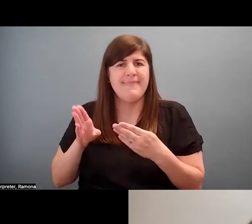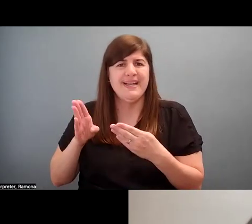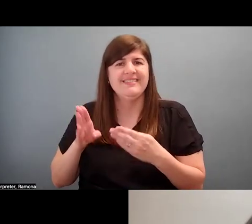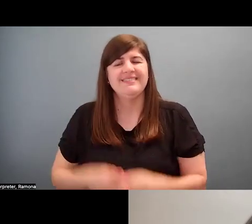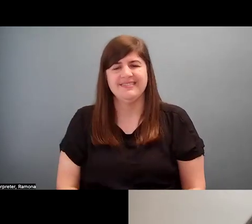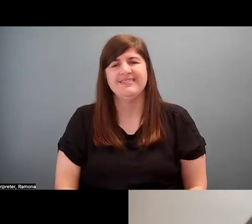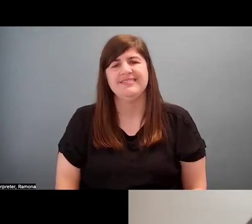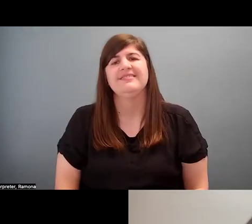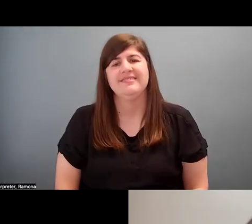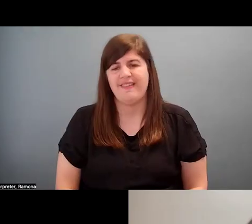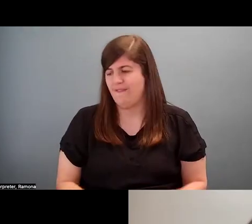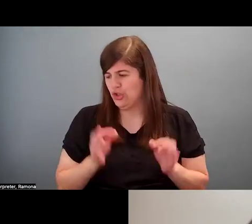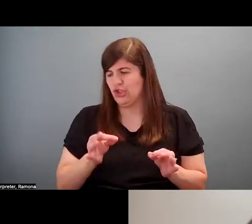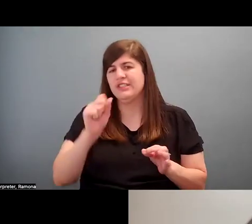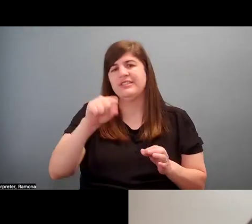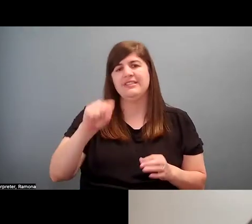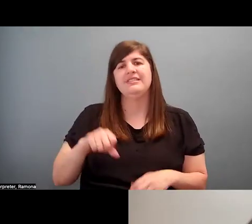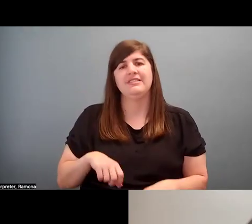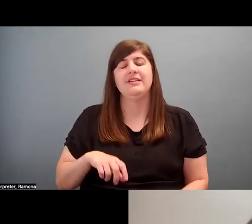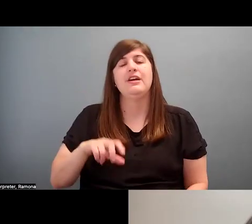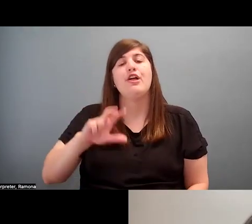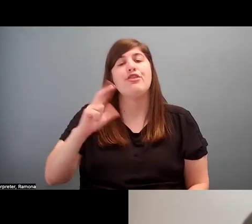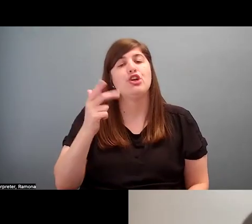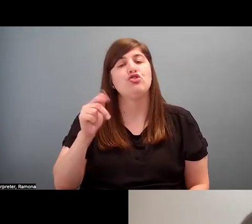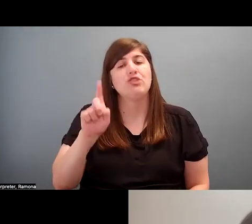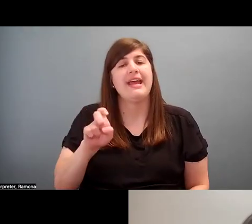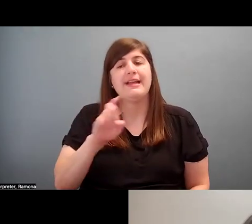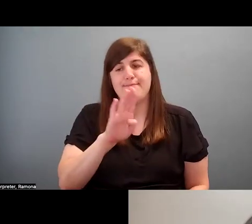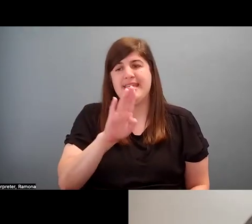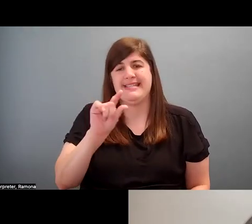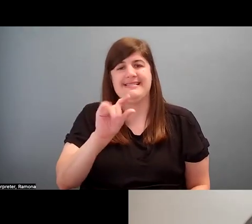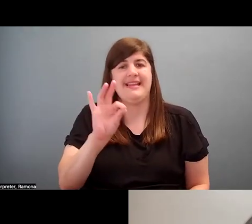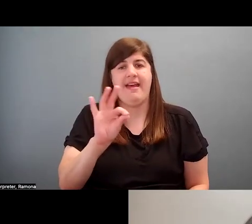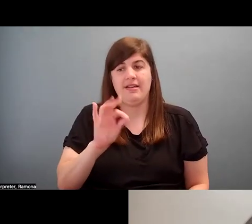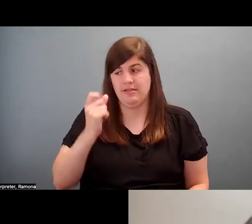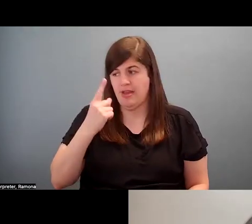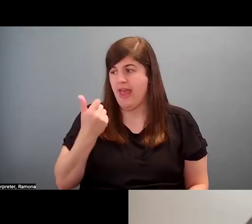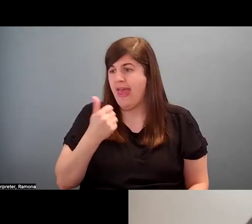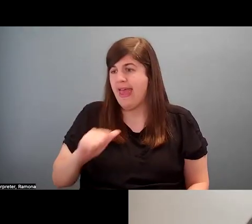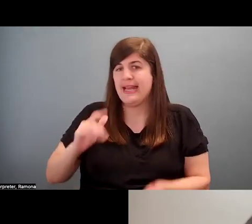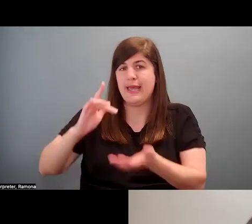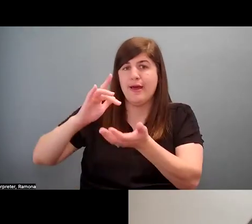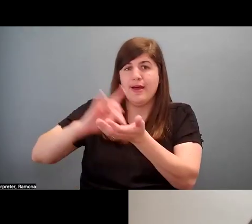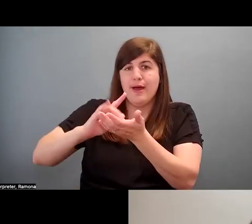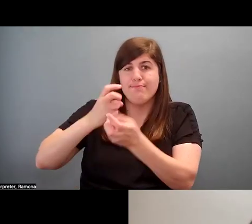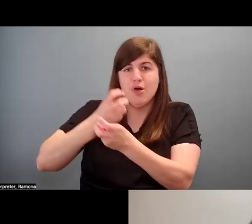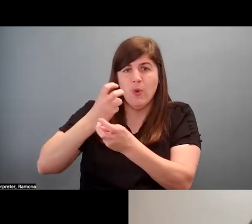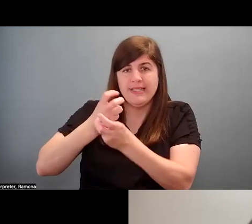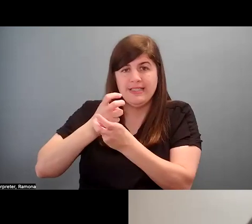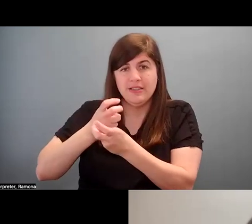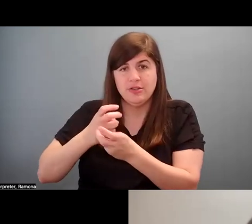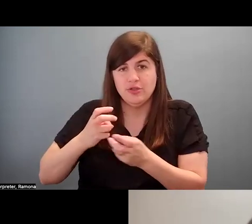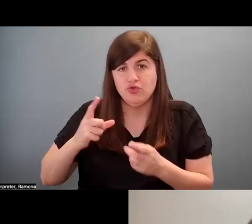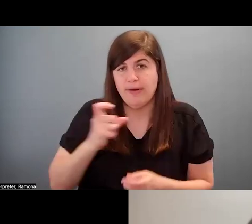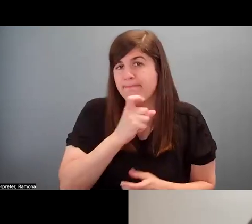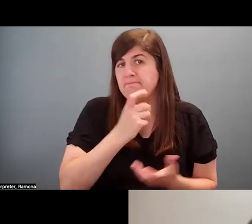sure. All right, we got B9ers, third grade class. Are there any poisonous shrimp? Not that I know of. I also